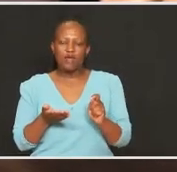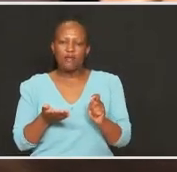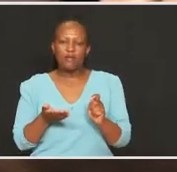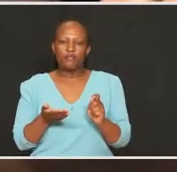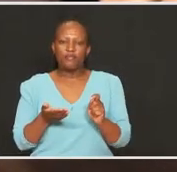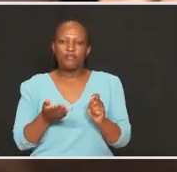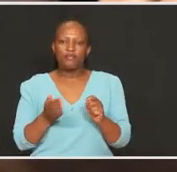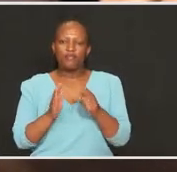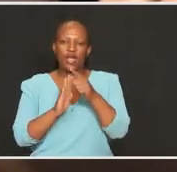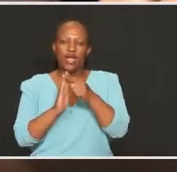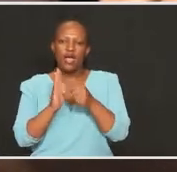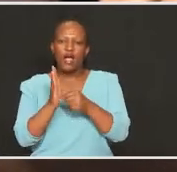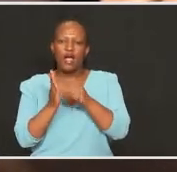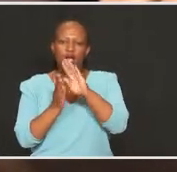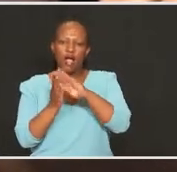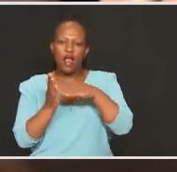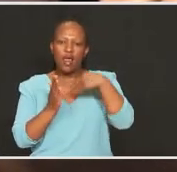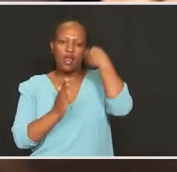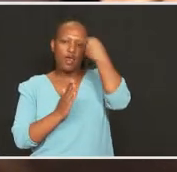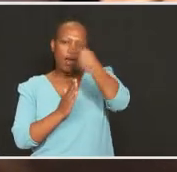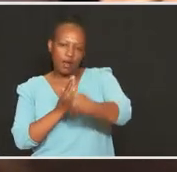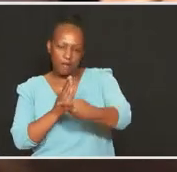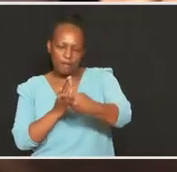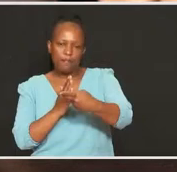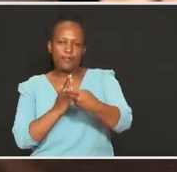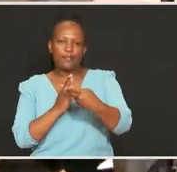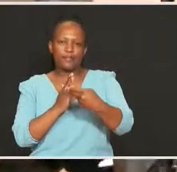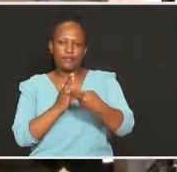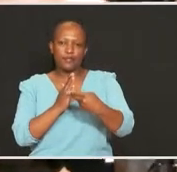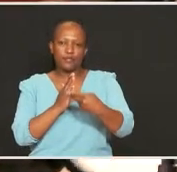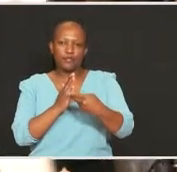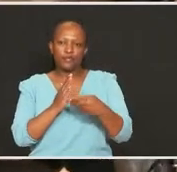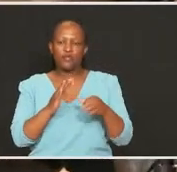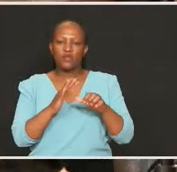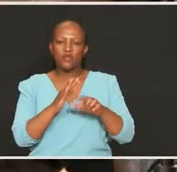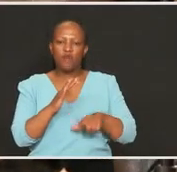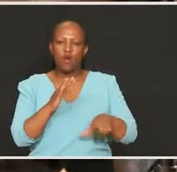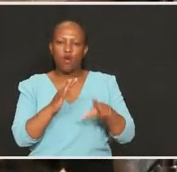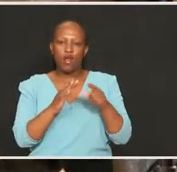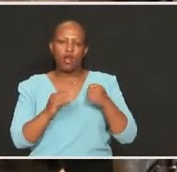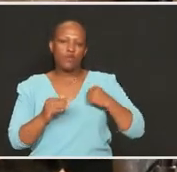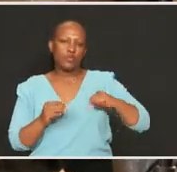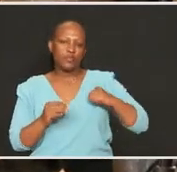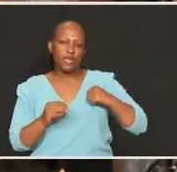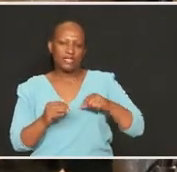calendar many many many desktop calendars from our local municipality